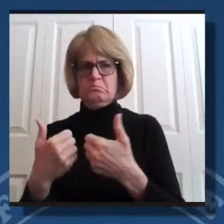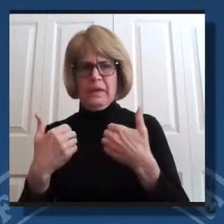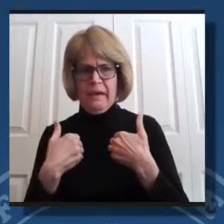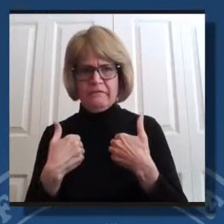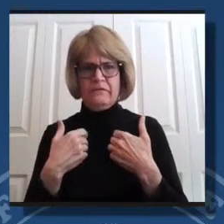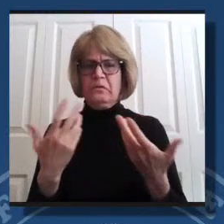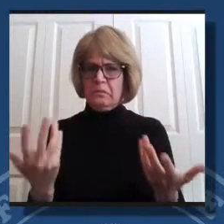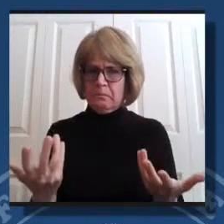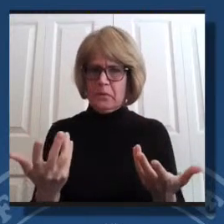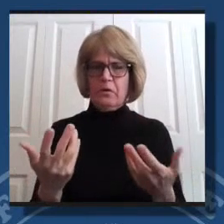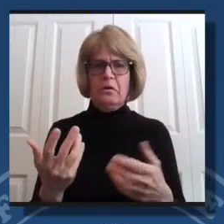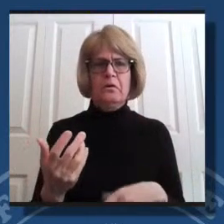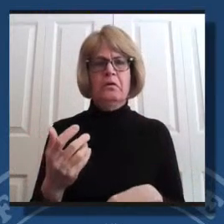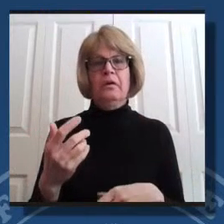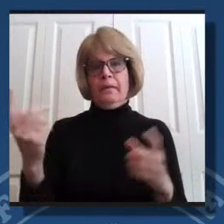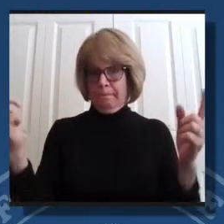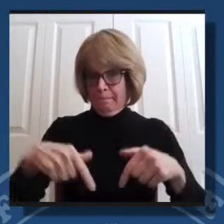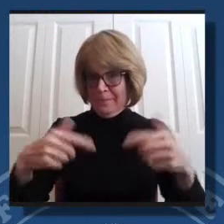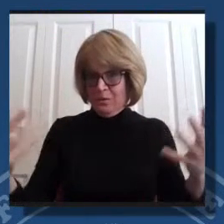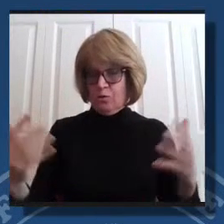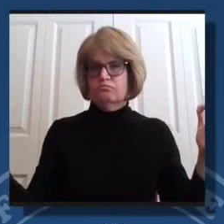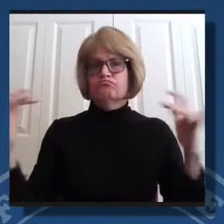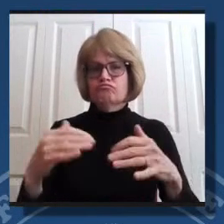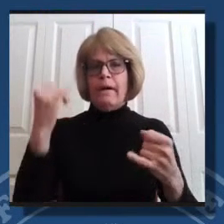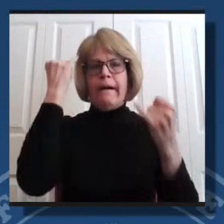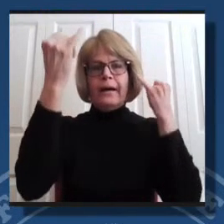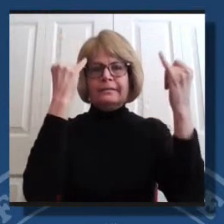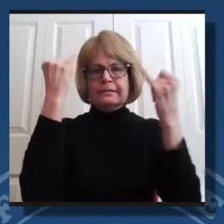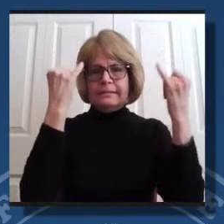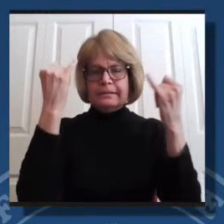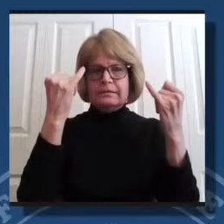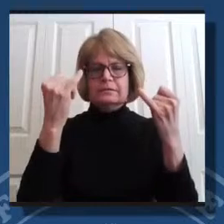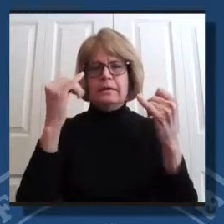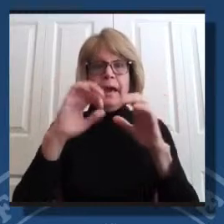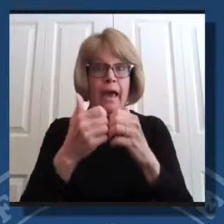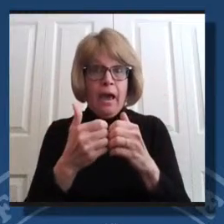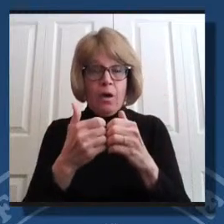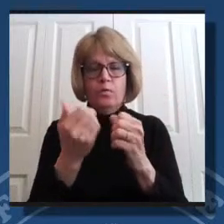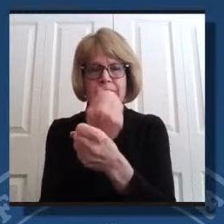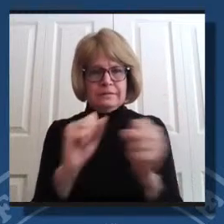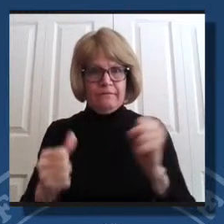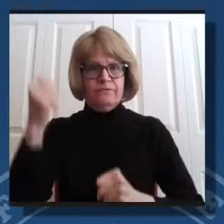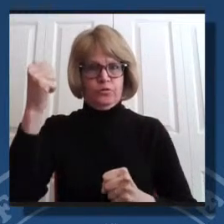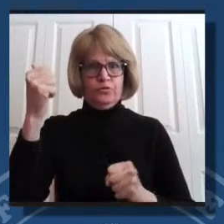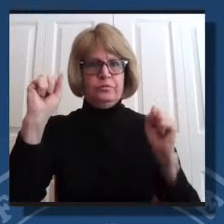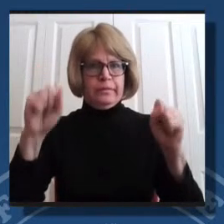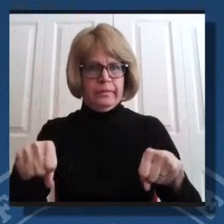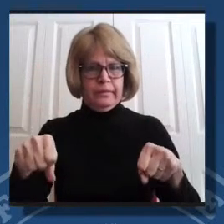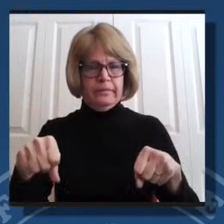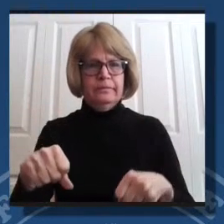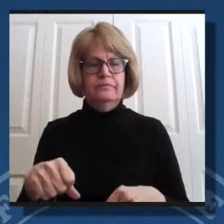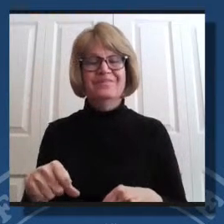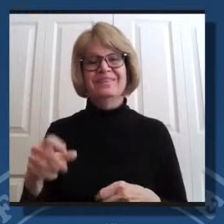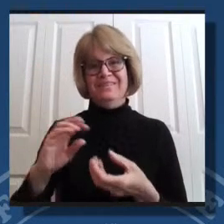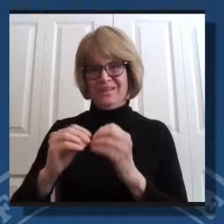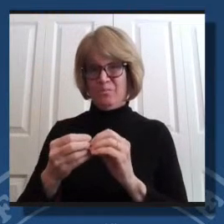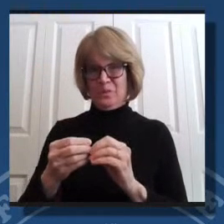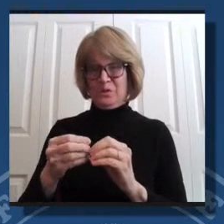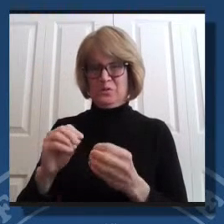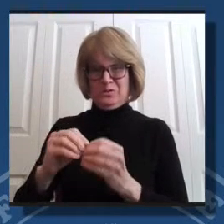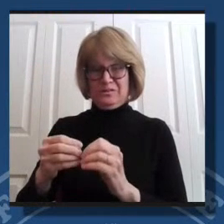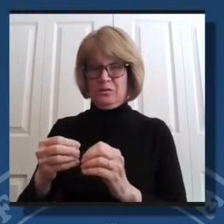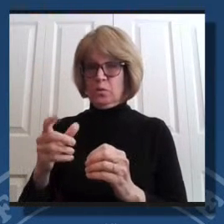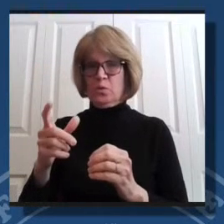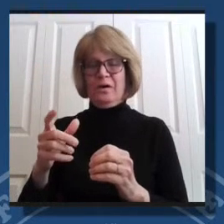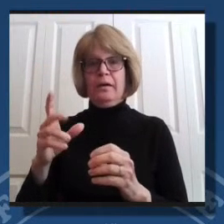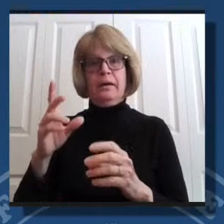to, come up with some ideas on how we can make that and make everyone safer. Unfortunately, these numbers represent Delaware citizens who are no longer